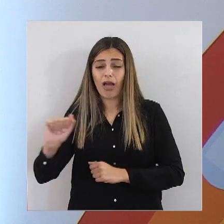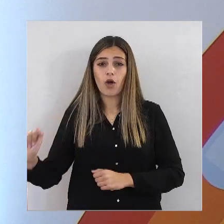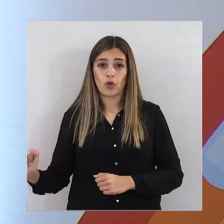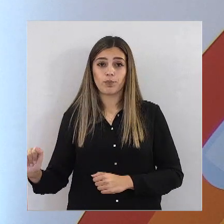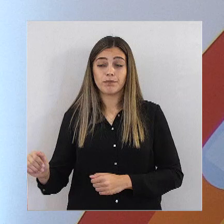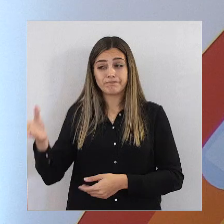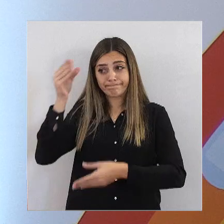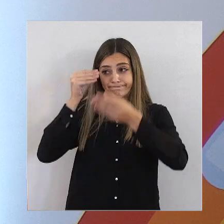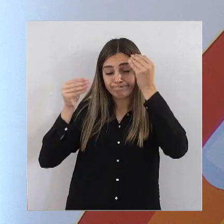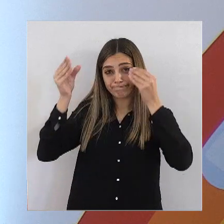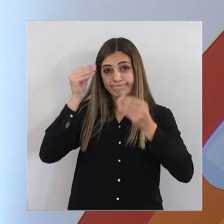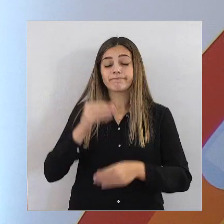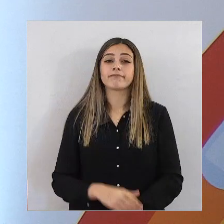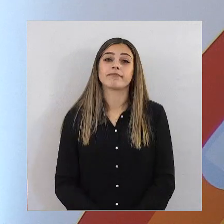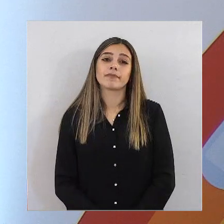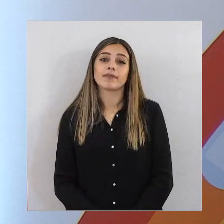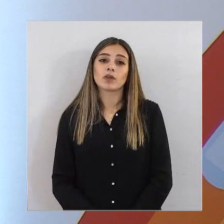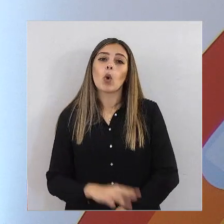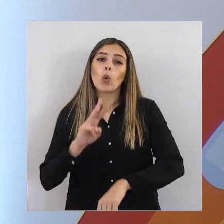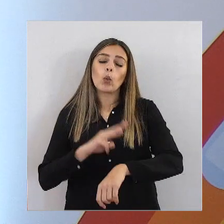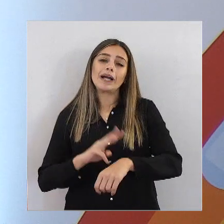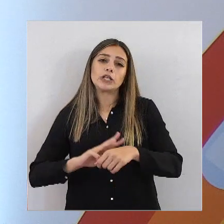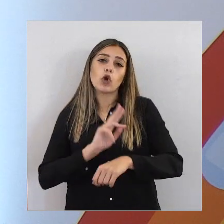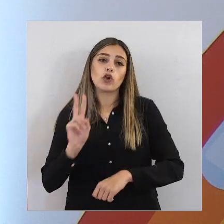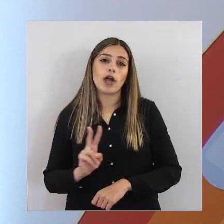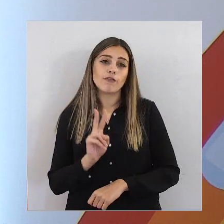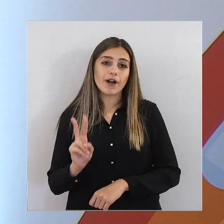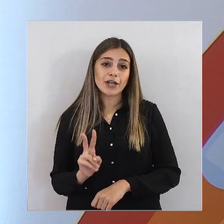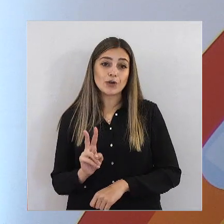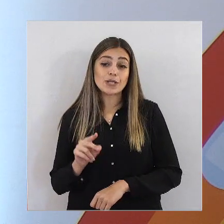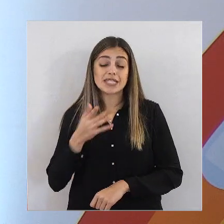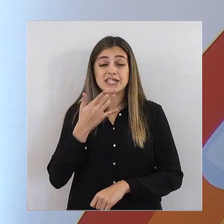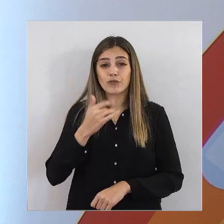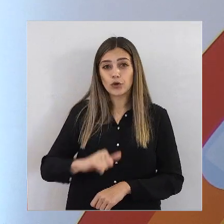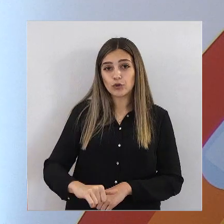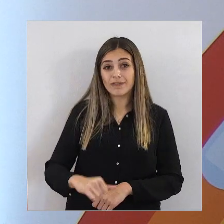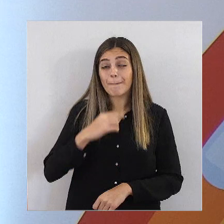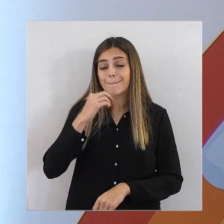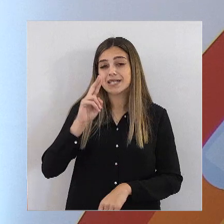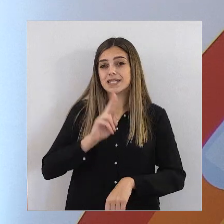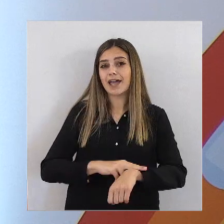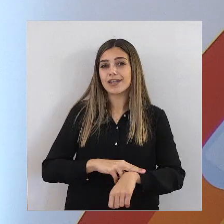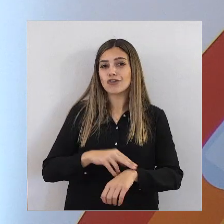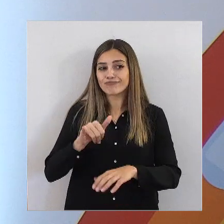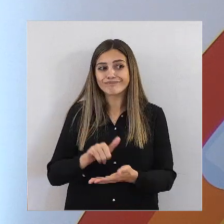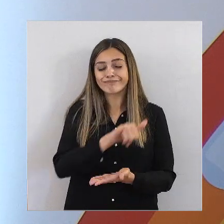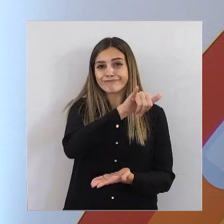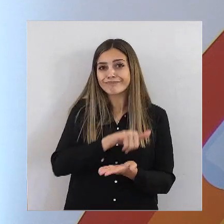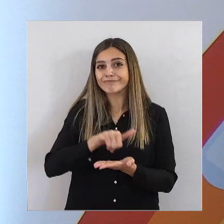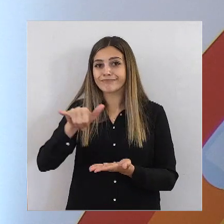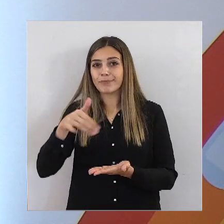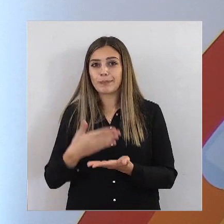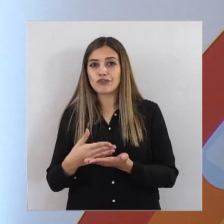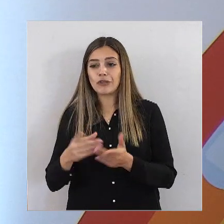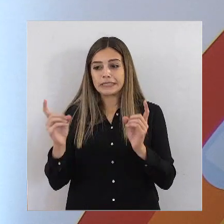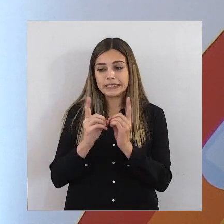COVID situation has unfortunately stolen our possibility to carry out physical exchange visits, I hope that one day we will meet